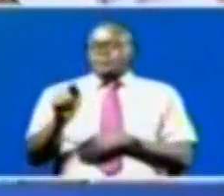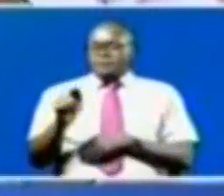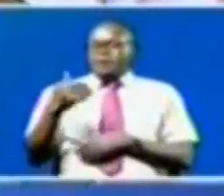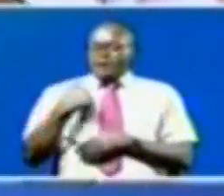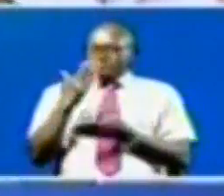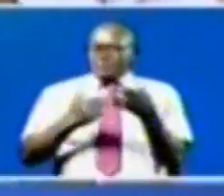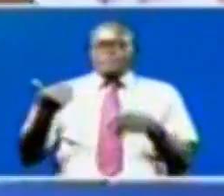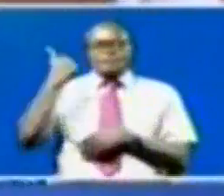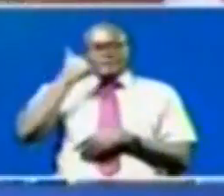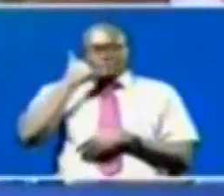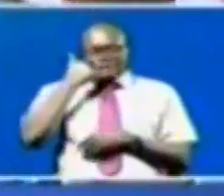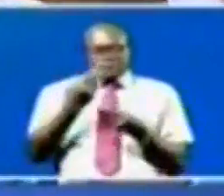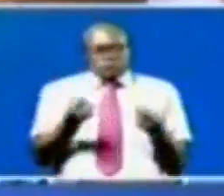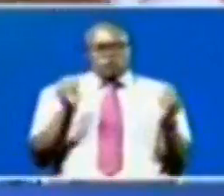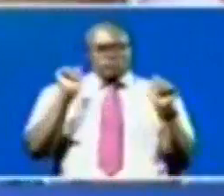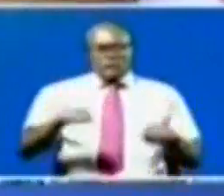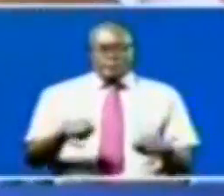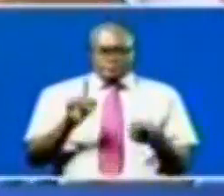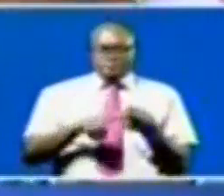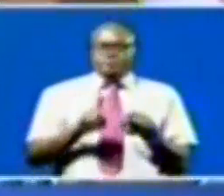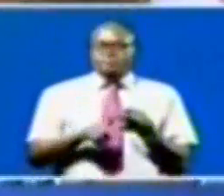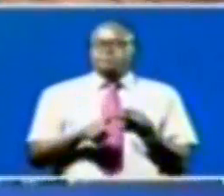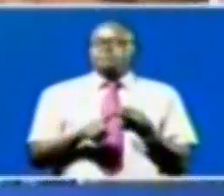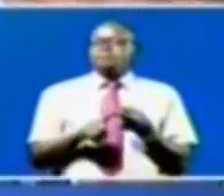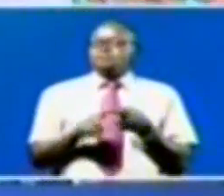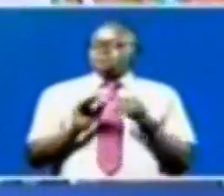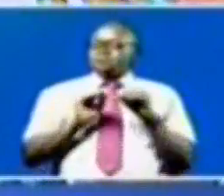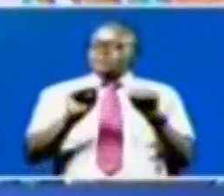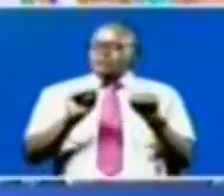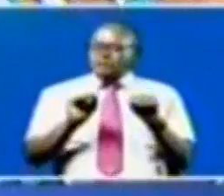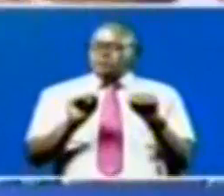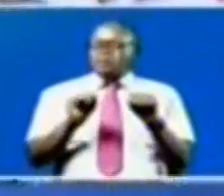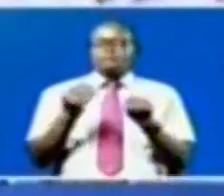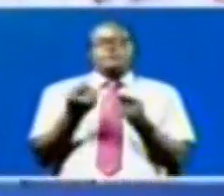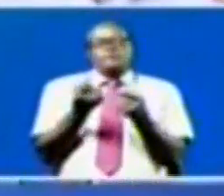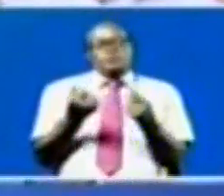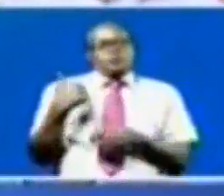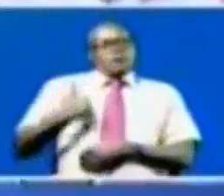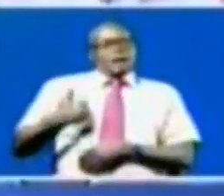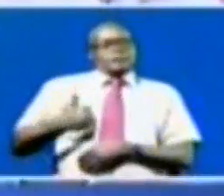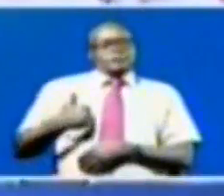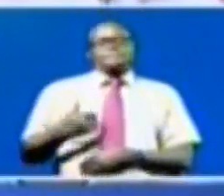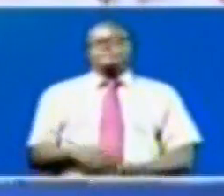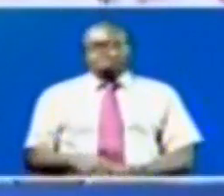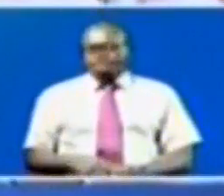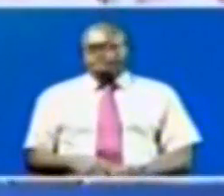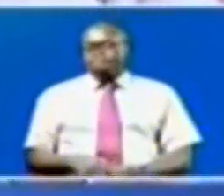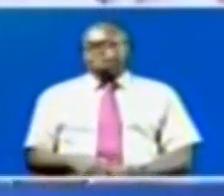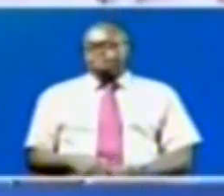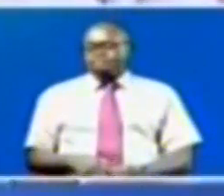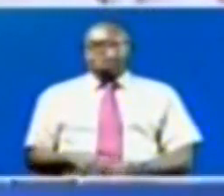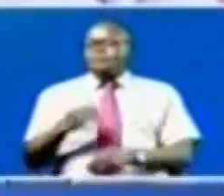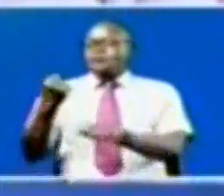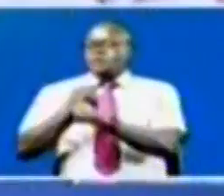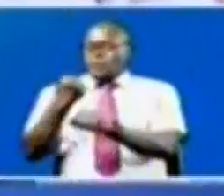treat, including I think the minor stitching of minor cuts and such. As far as